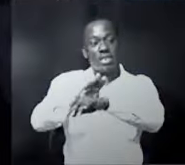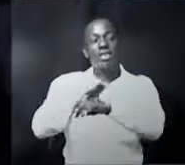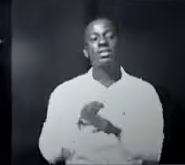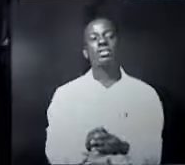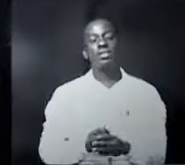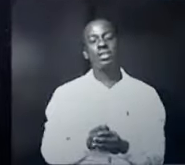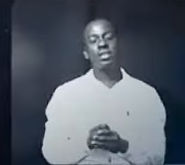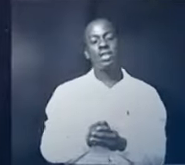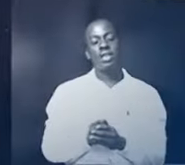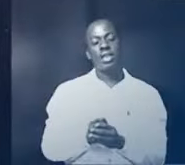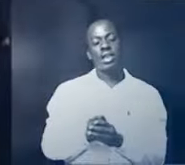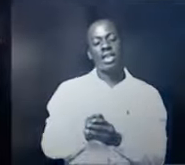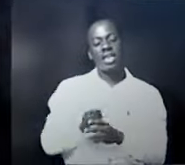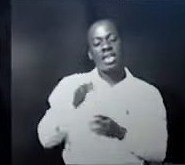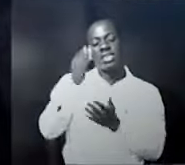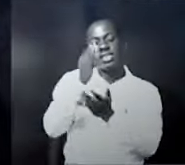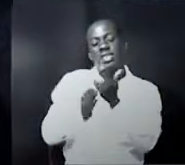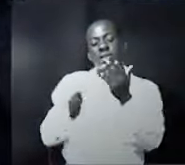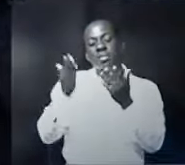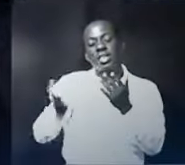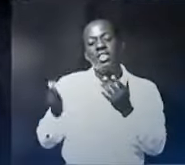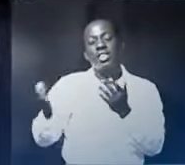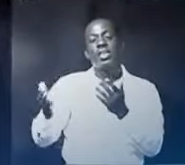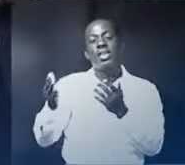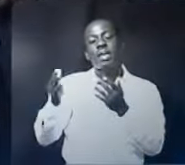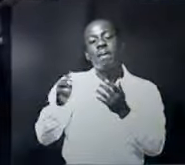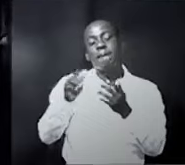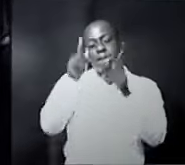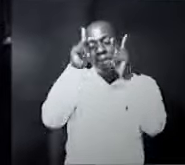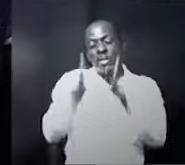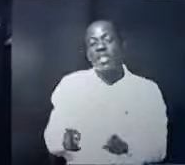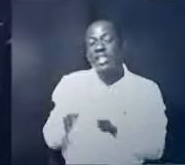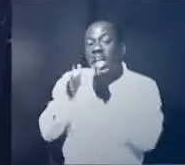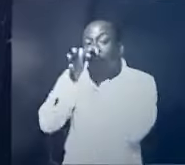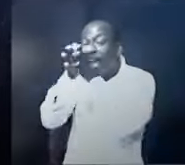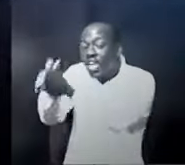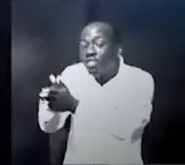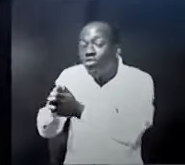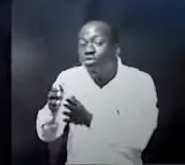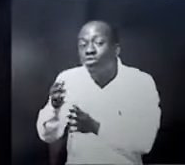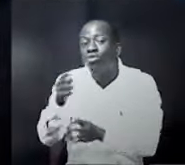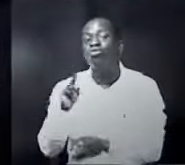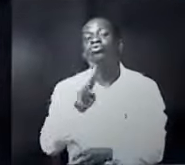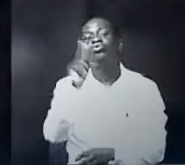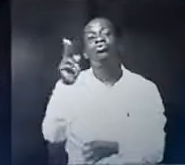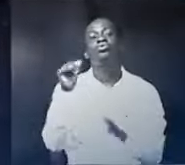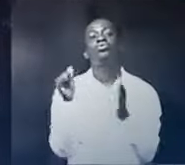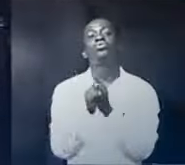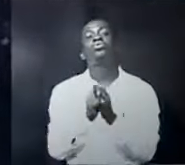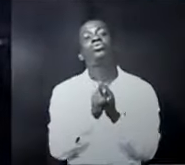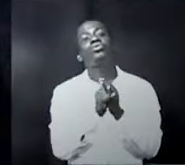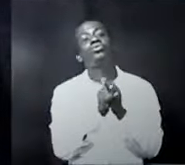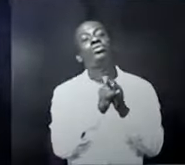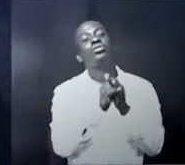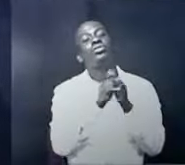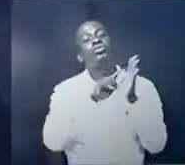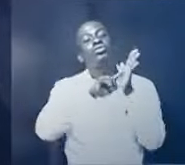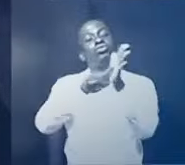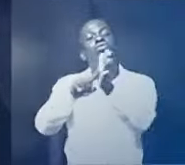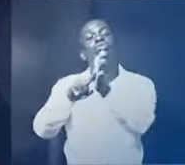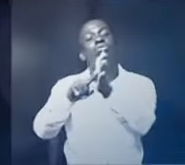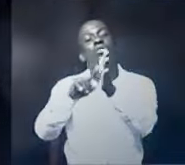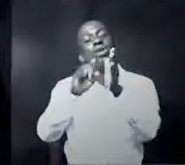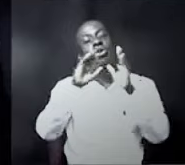borrowed term frequently used to describe a community that is called out of ordinary life, gathered